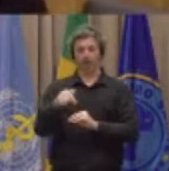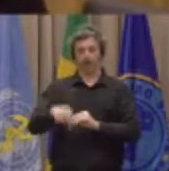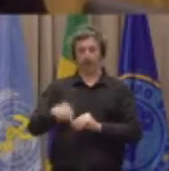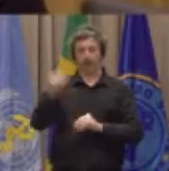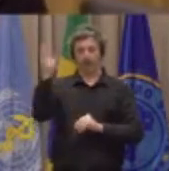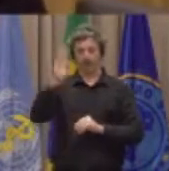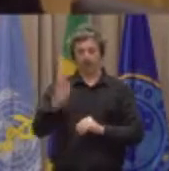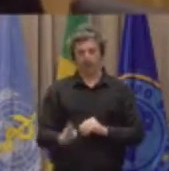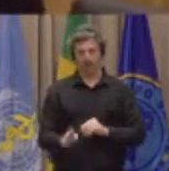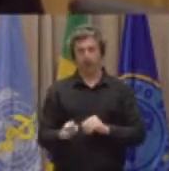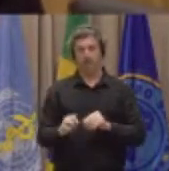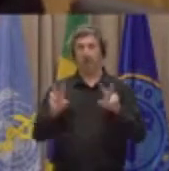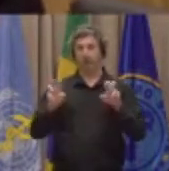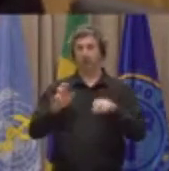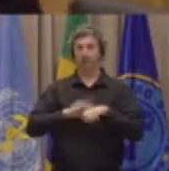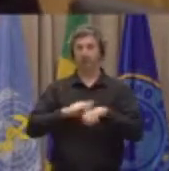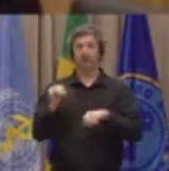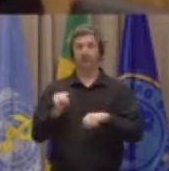primary care.